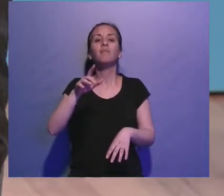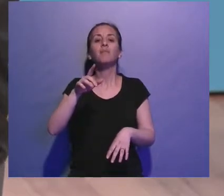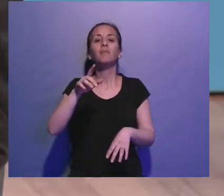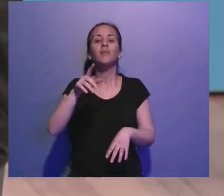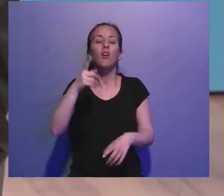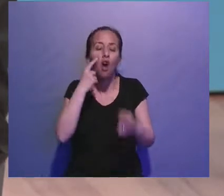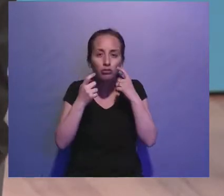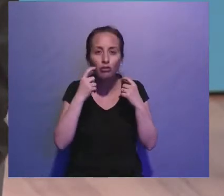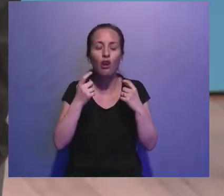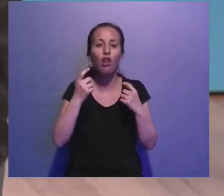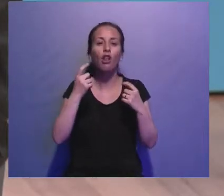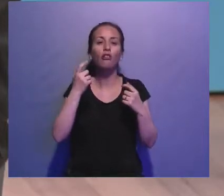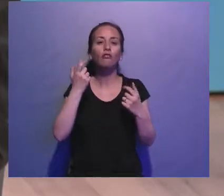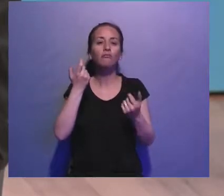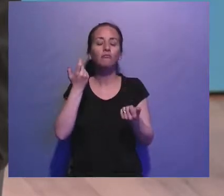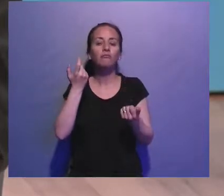considering